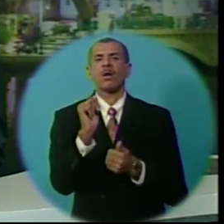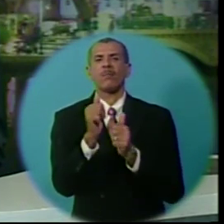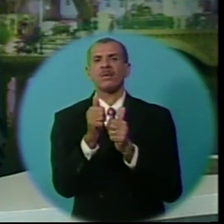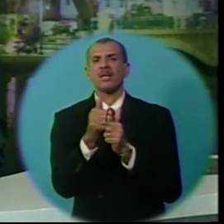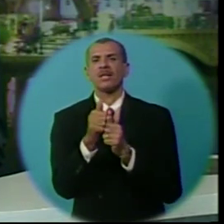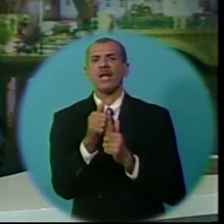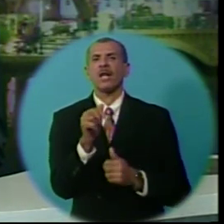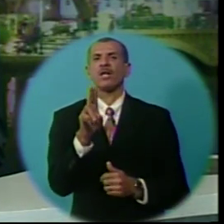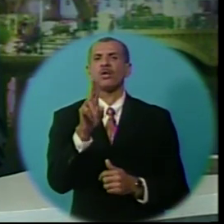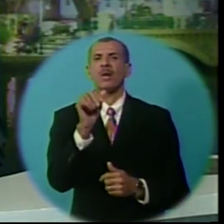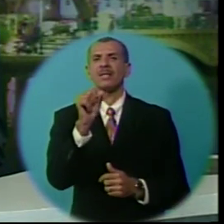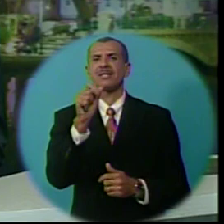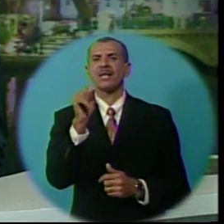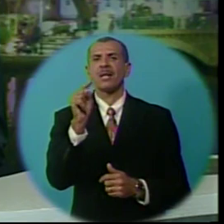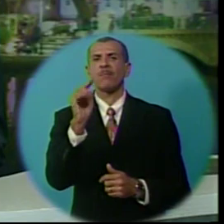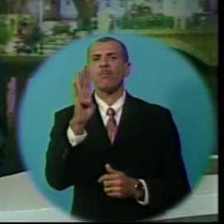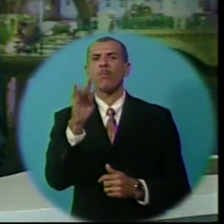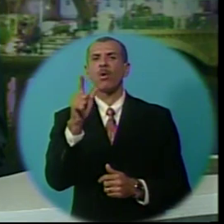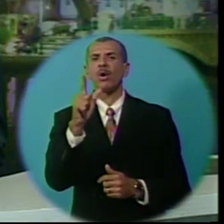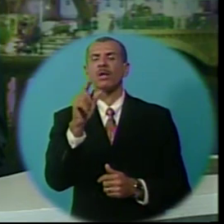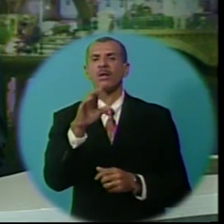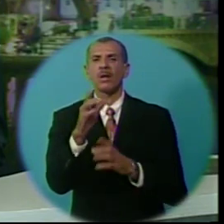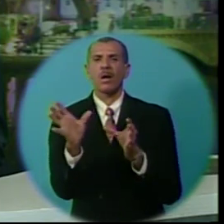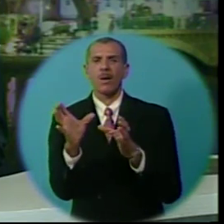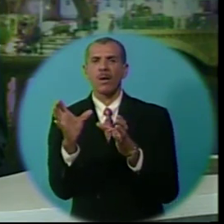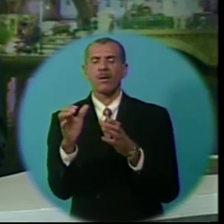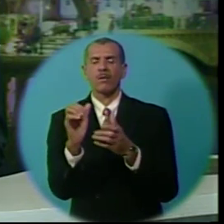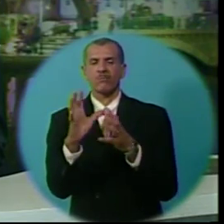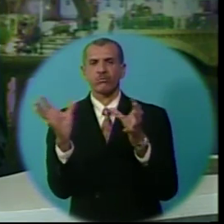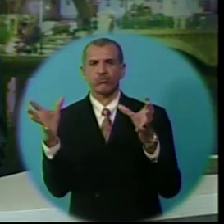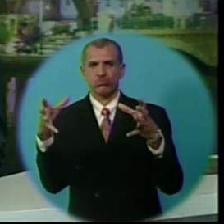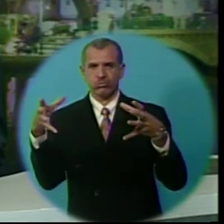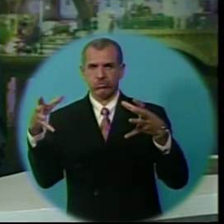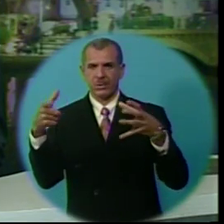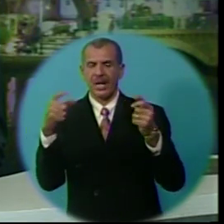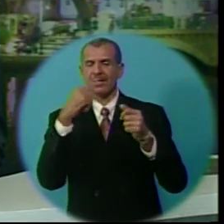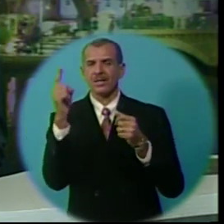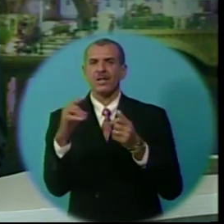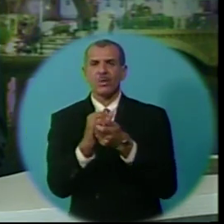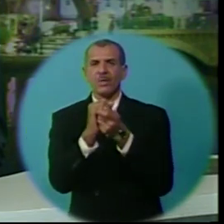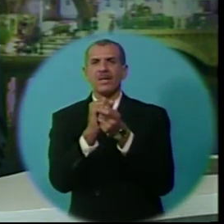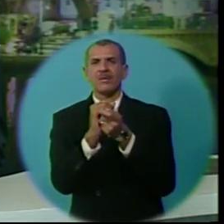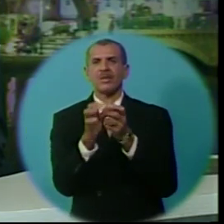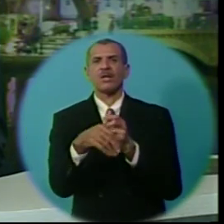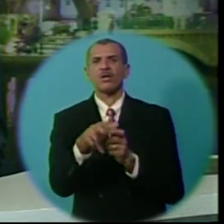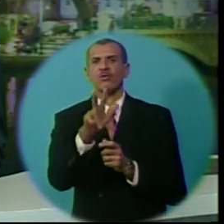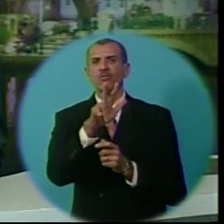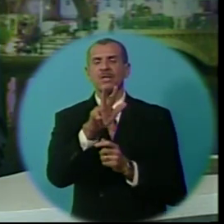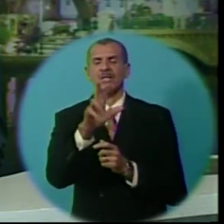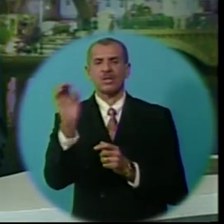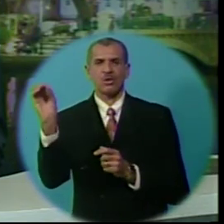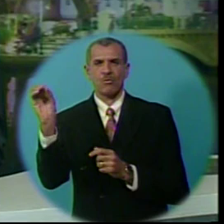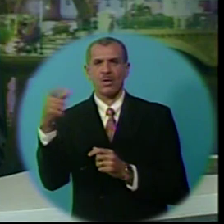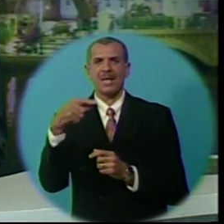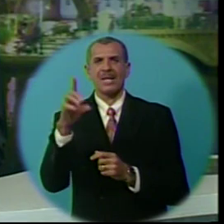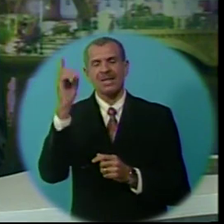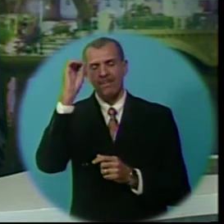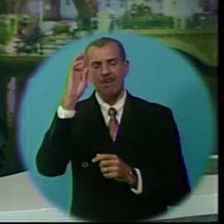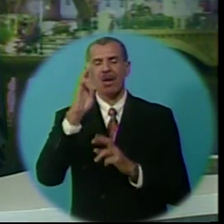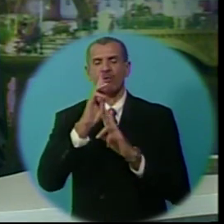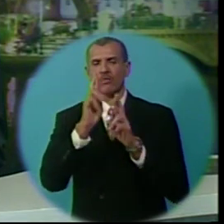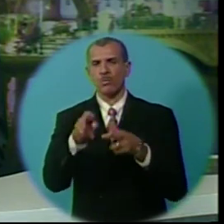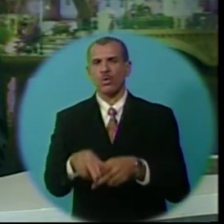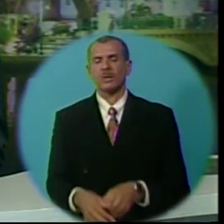Sports Complex, the Bajans beat Aruba 1-0 in the return leg to win the overall tie 3-0. CBC's Damien Best